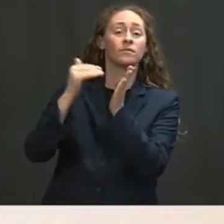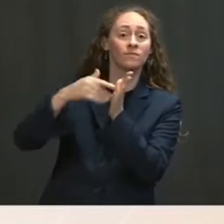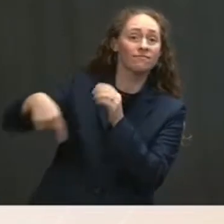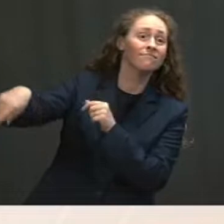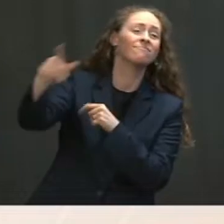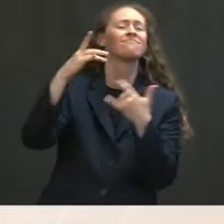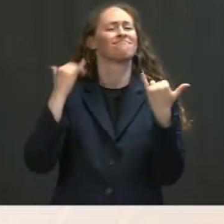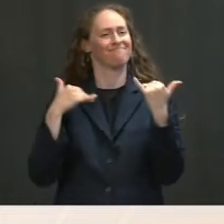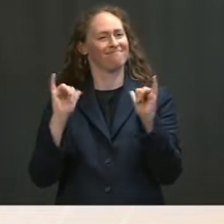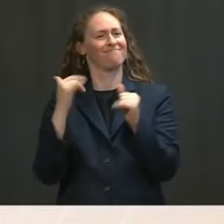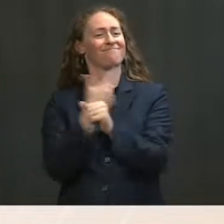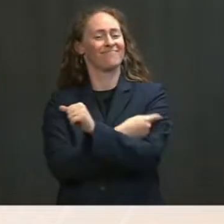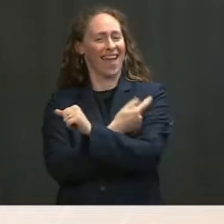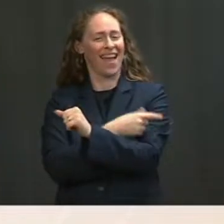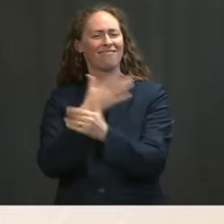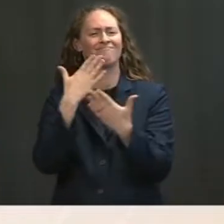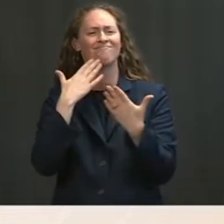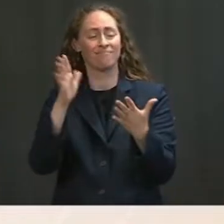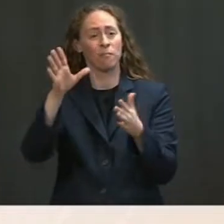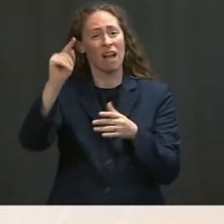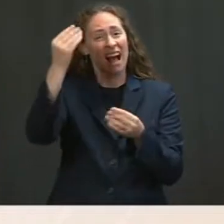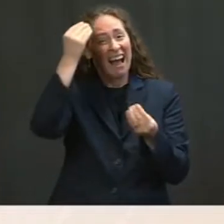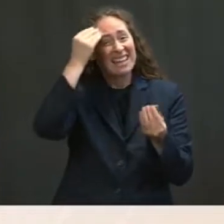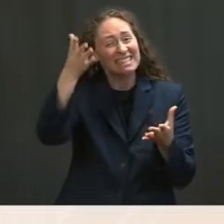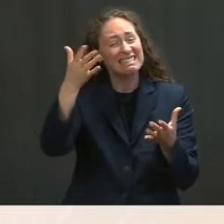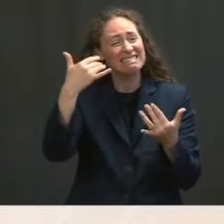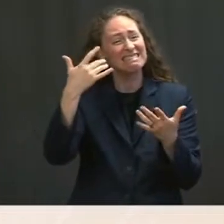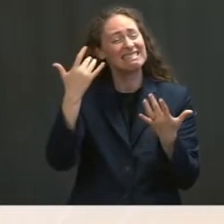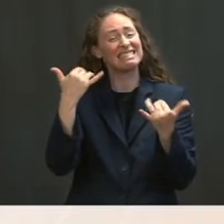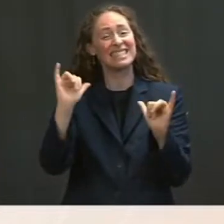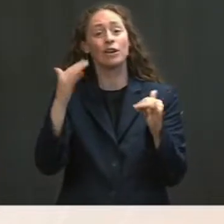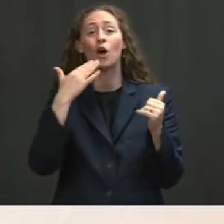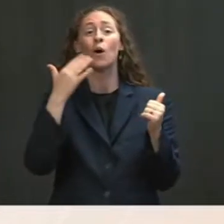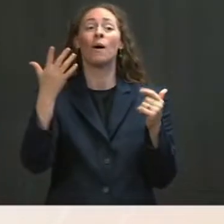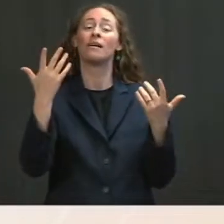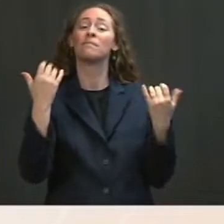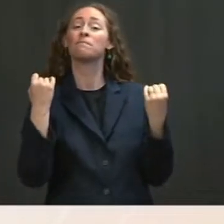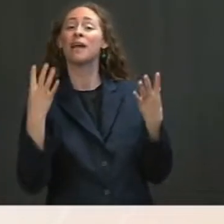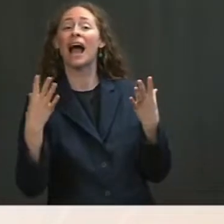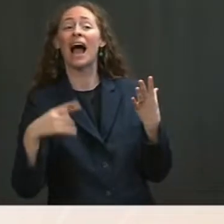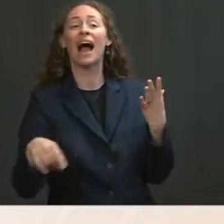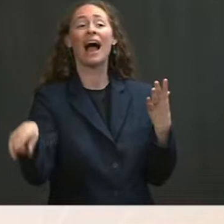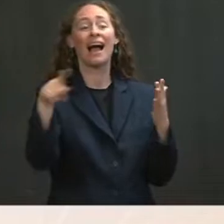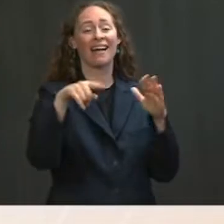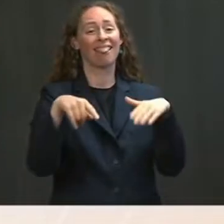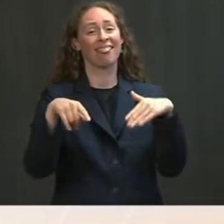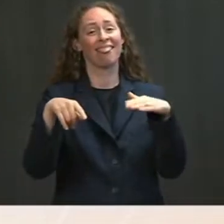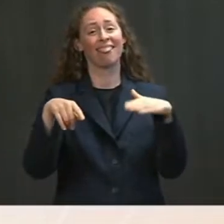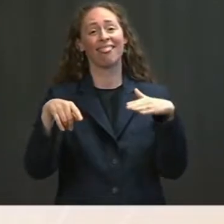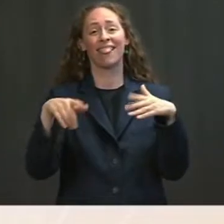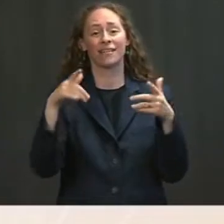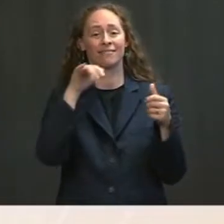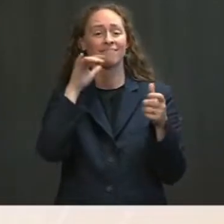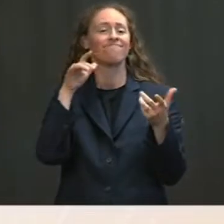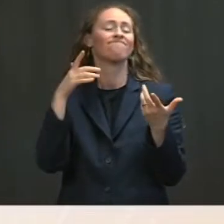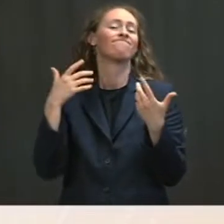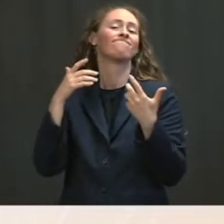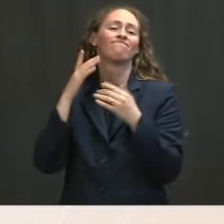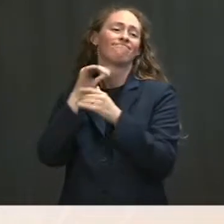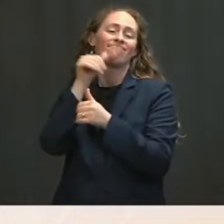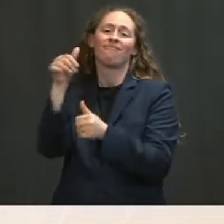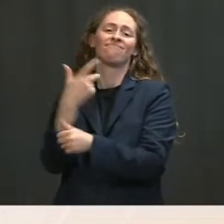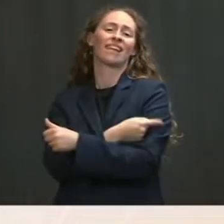yet. Millions of Americans are still not protected against COVID-19, and we are seeing more infections among those who are